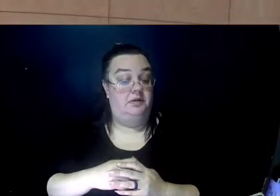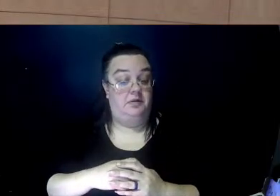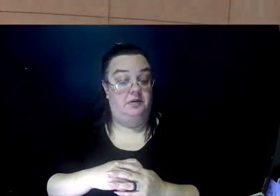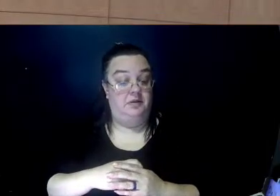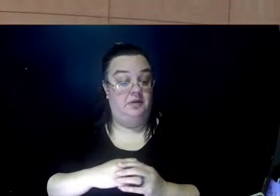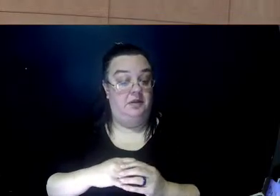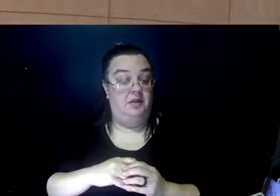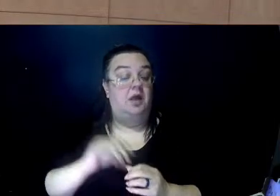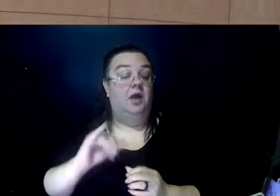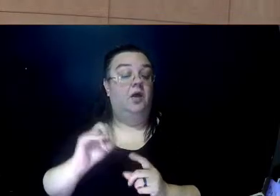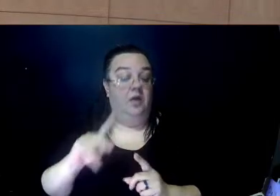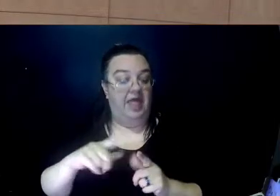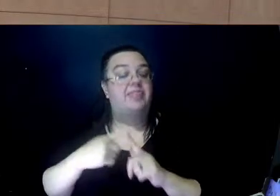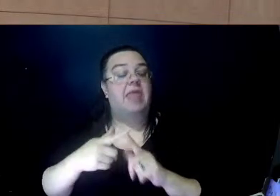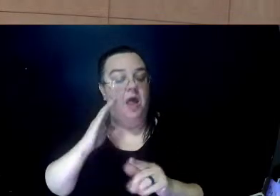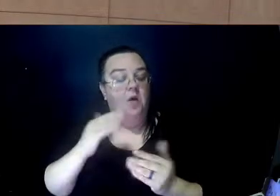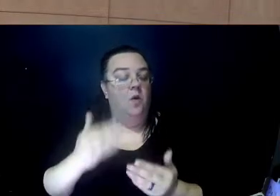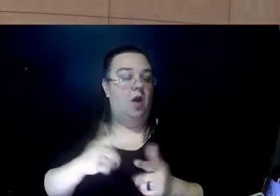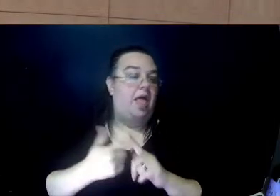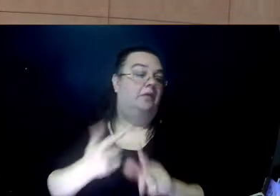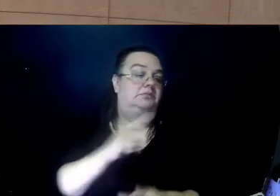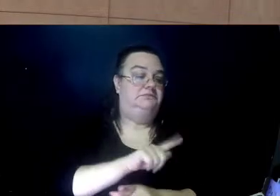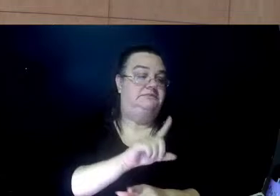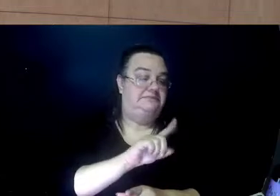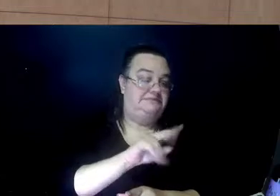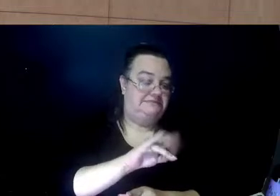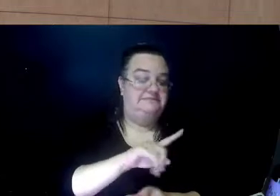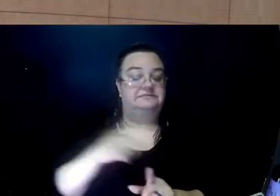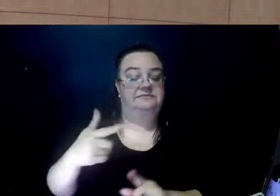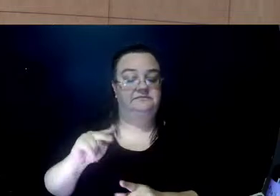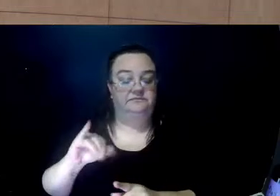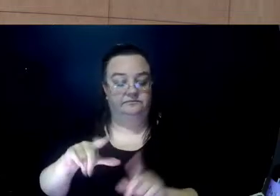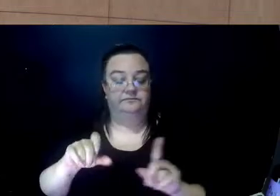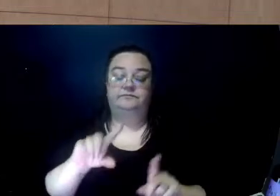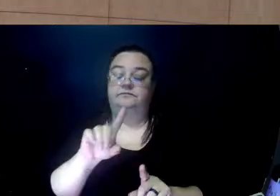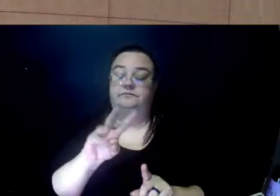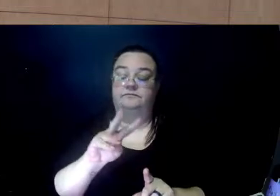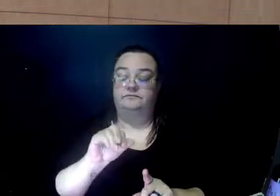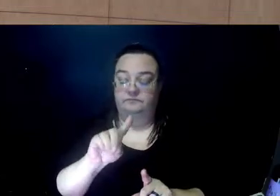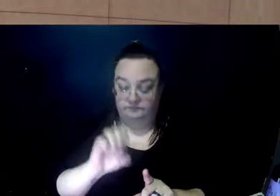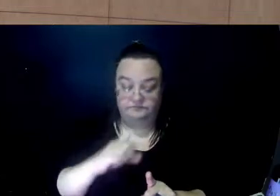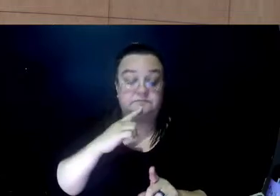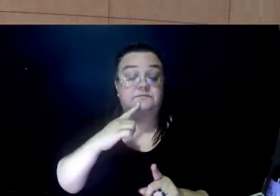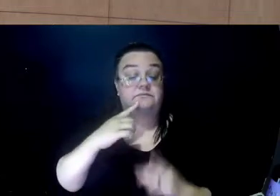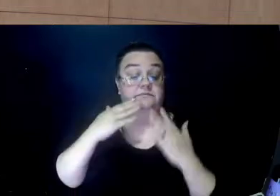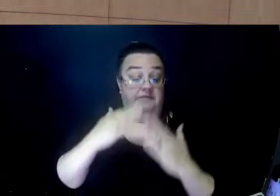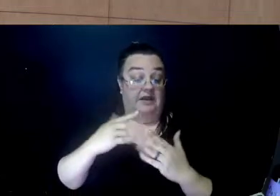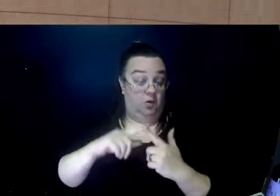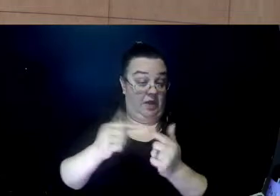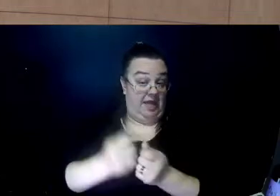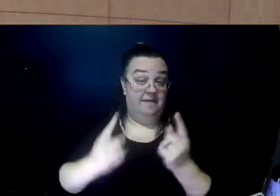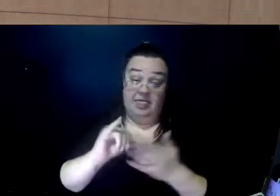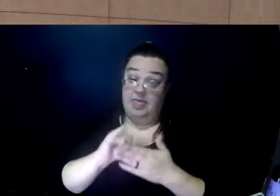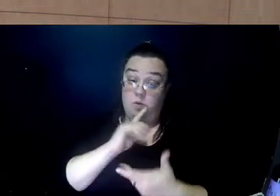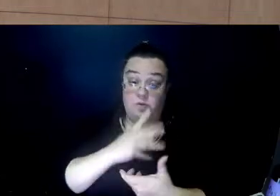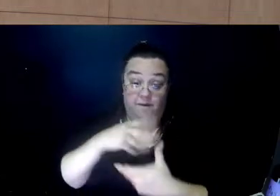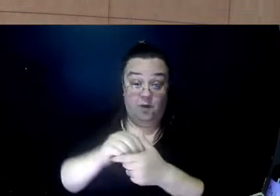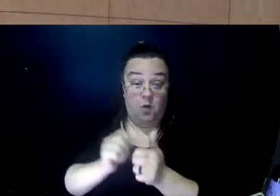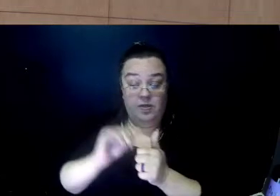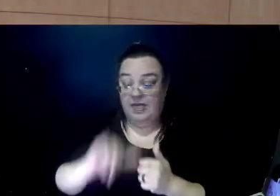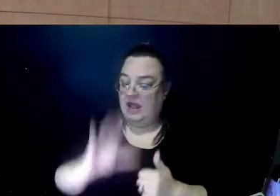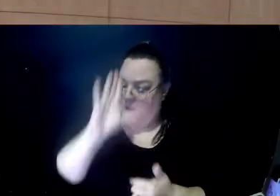ahead, and then we'll go to David and then Nicole. Yeah, thank you for everybody that was a part of this. I know this is